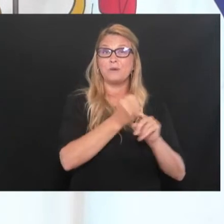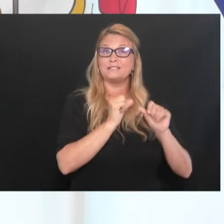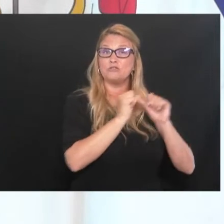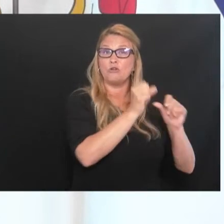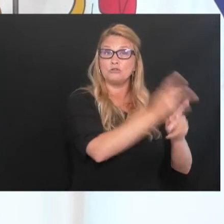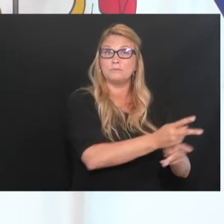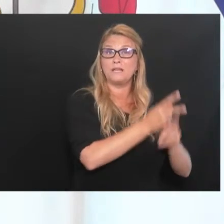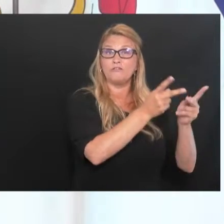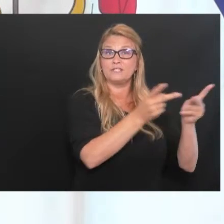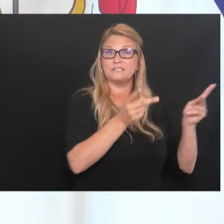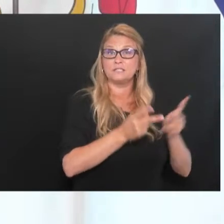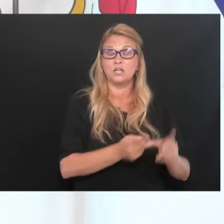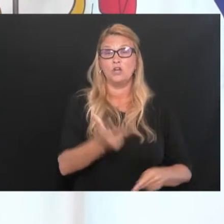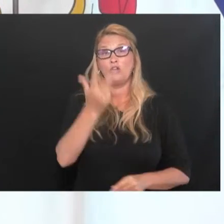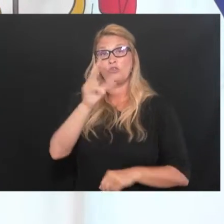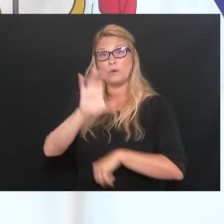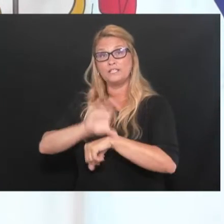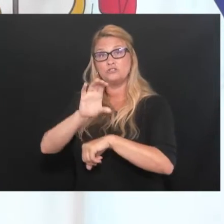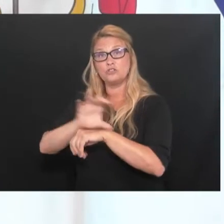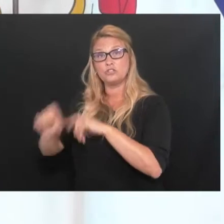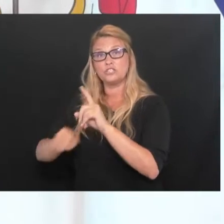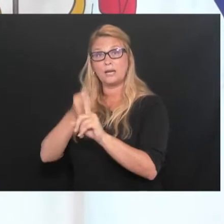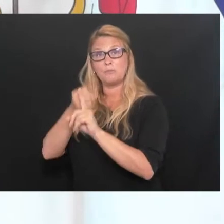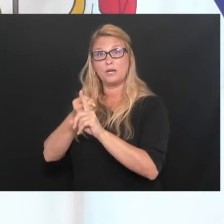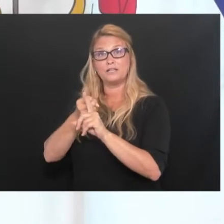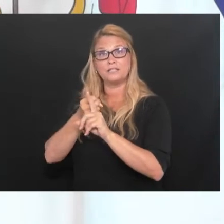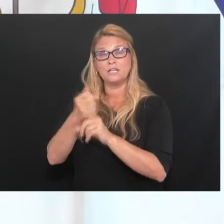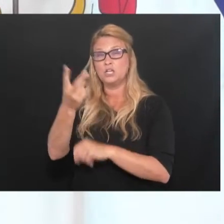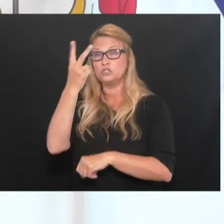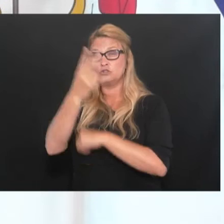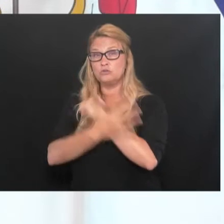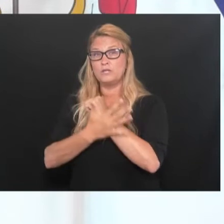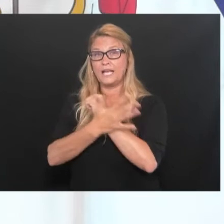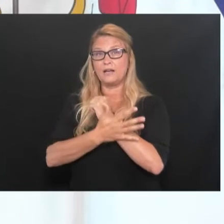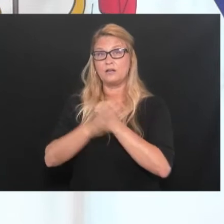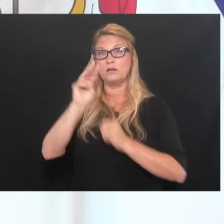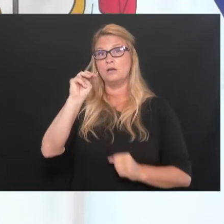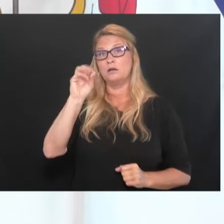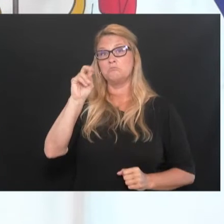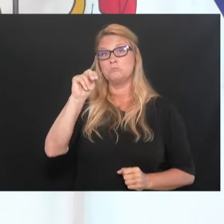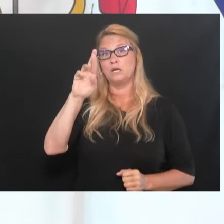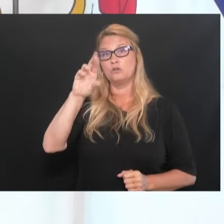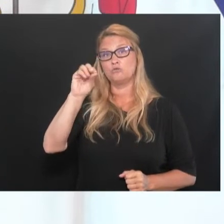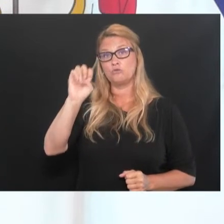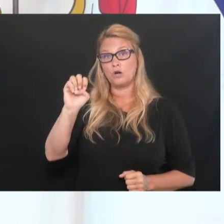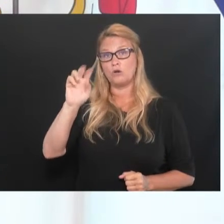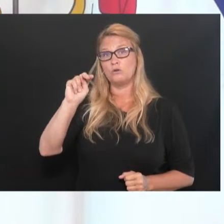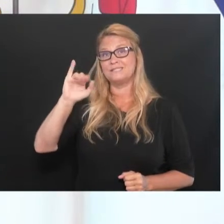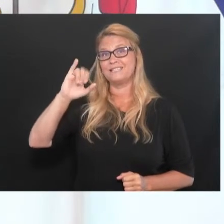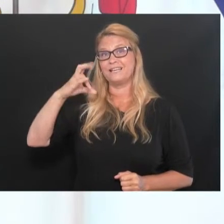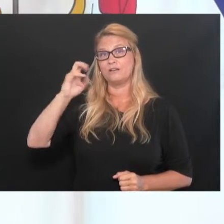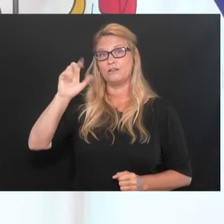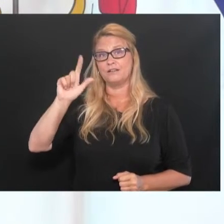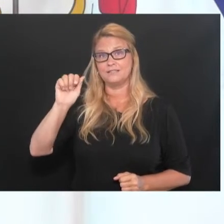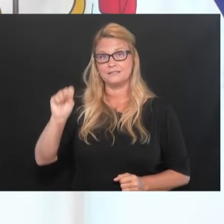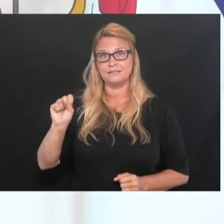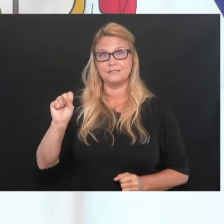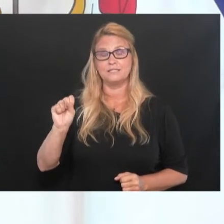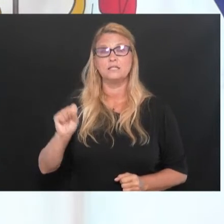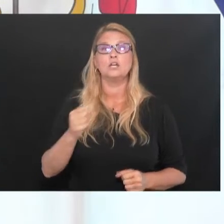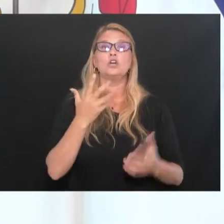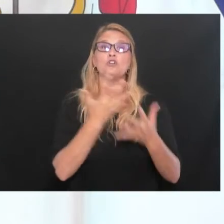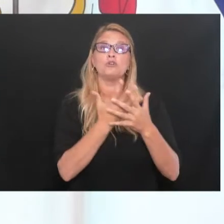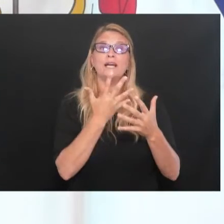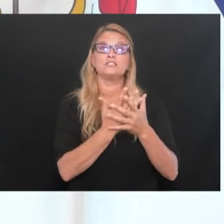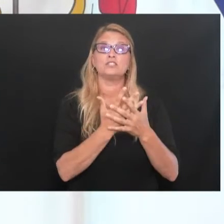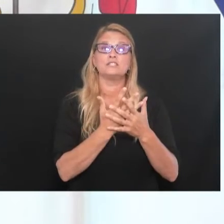facilities, 3 outbreaks in our church community in 2 counties. That's in Monroe and Nicholas County. At corrections,